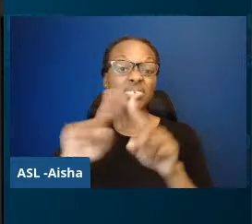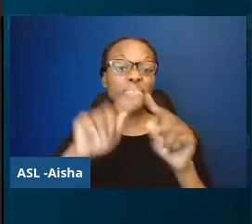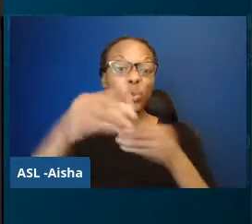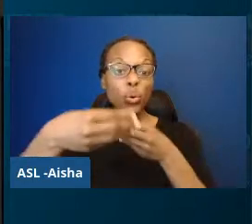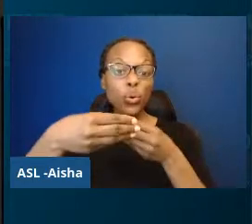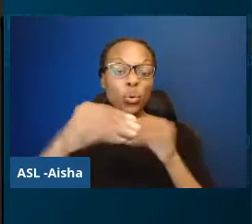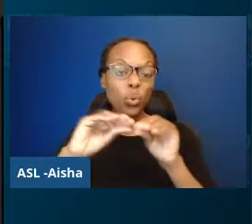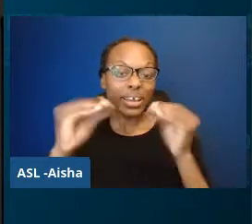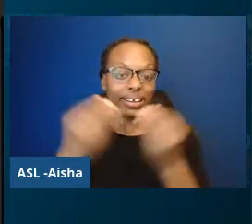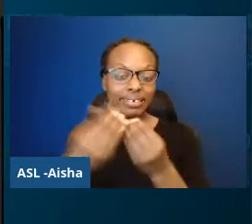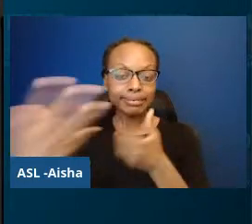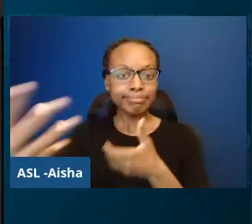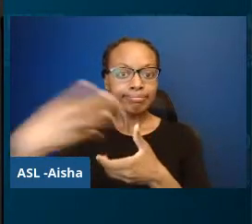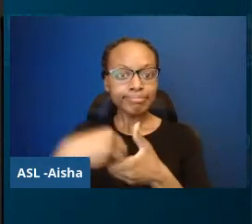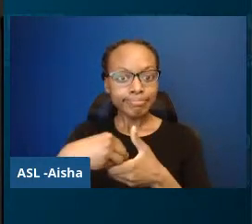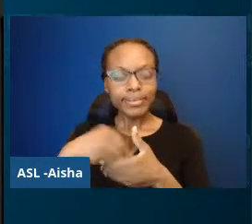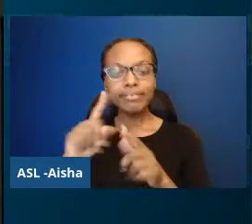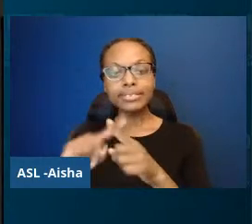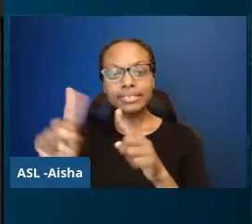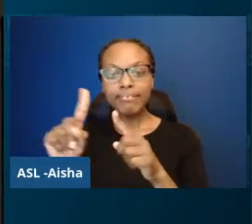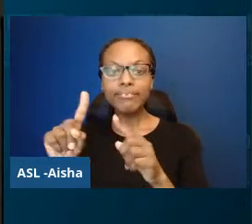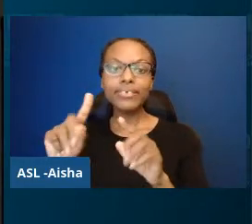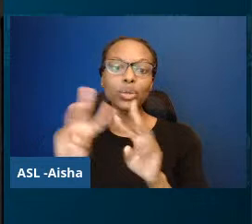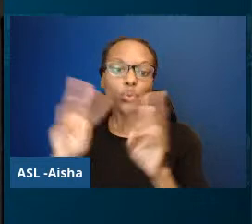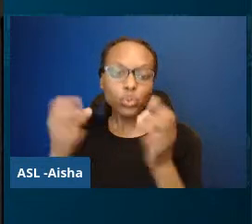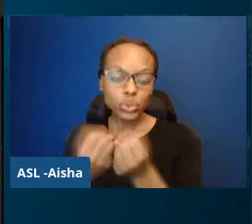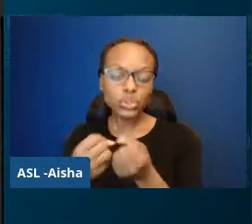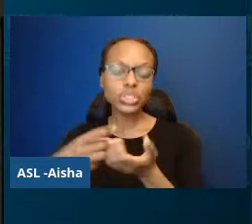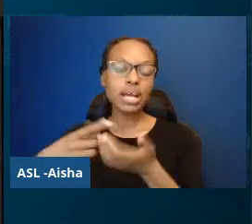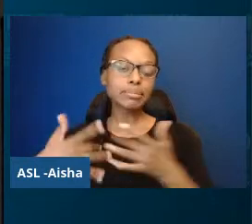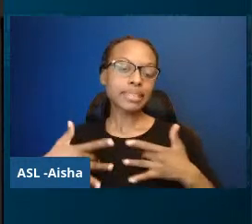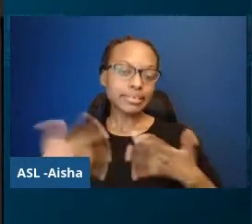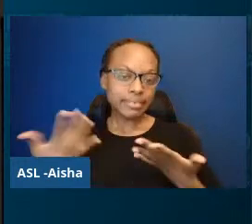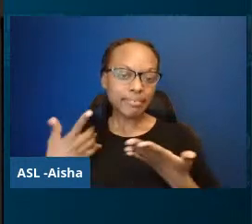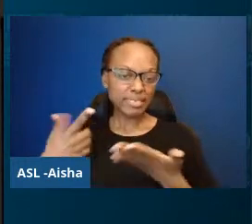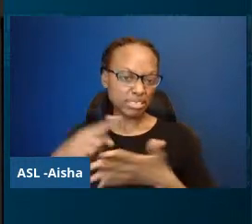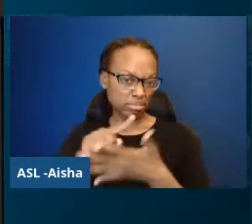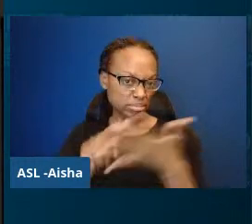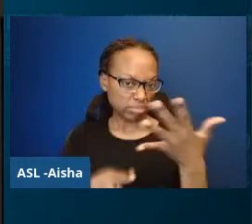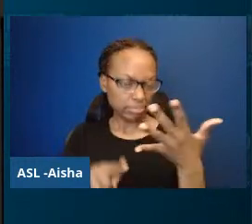STEM activities, workshops, discussions, and a whole lot more. So you can visit